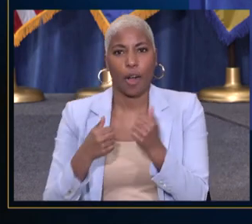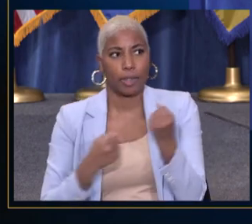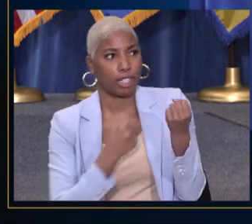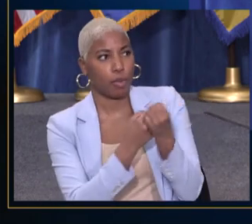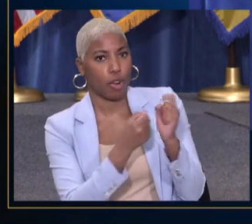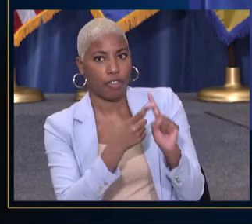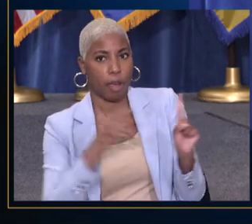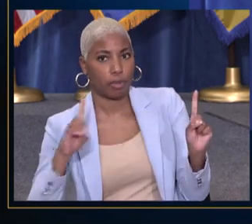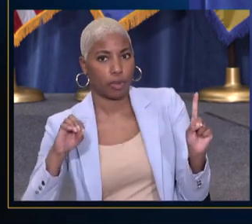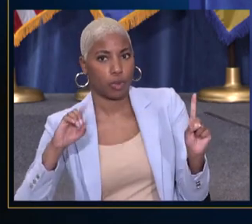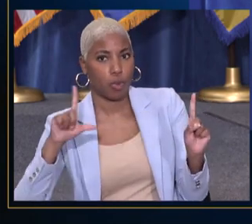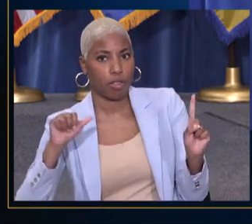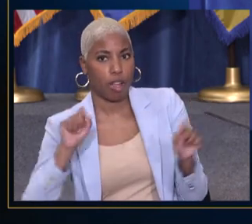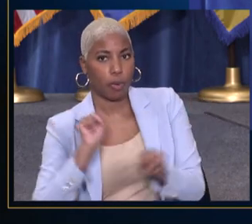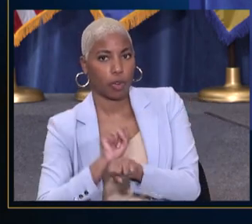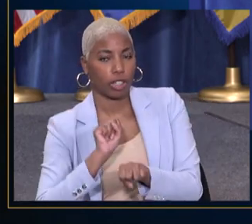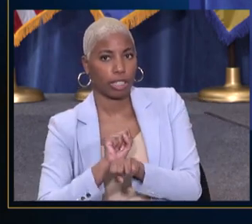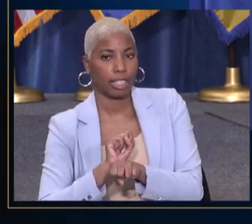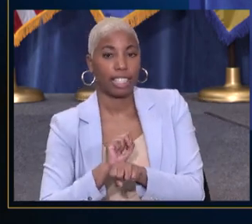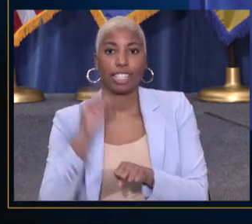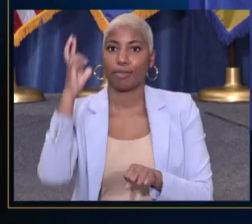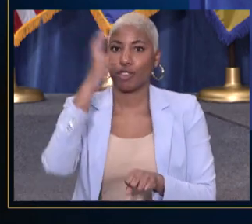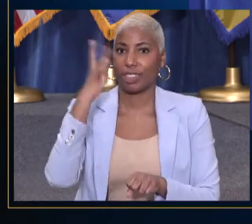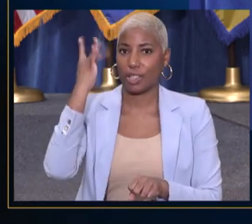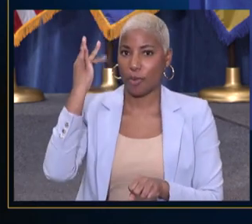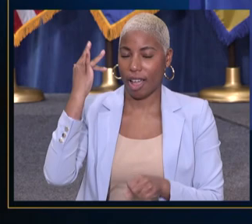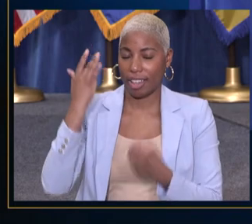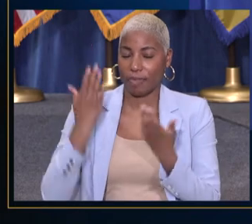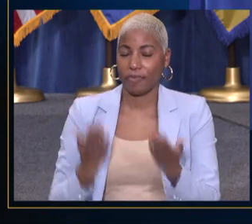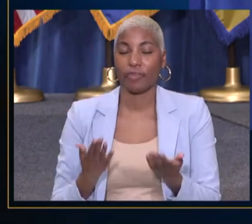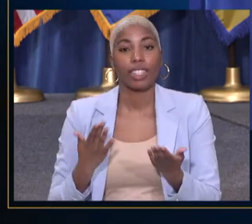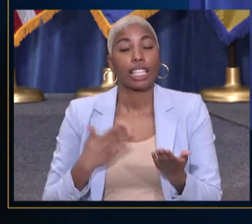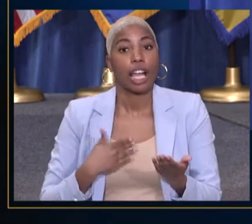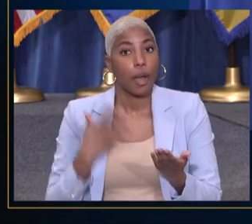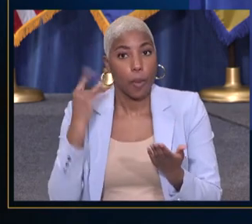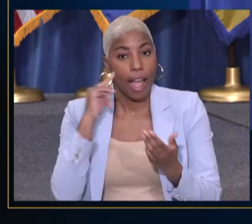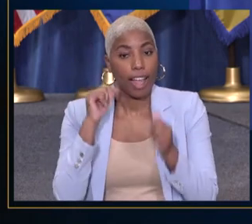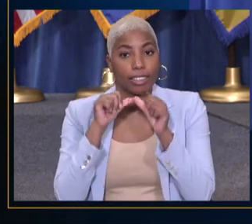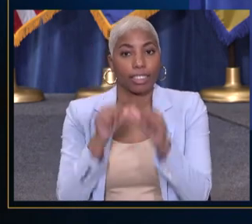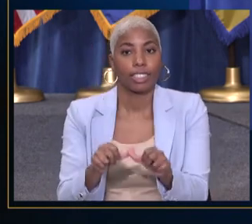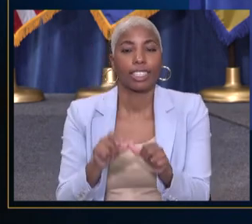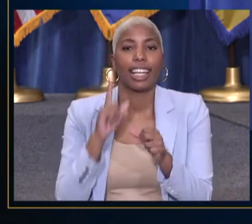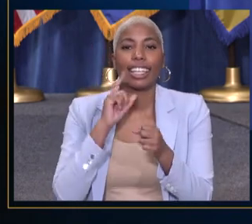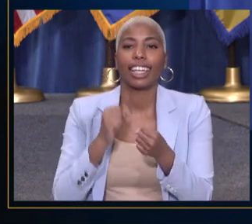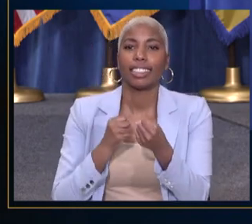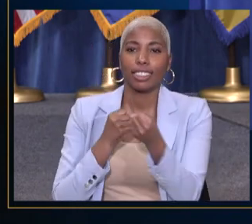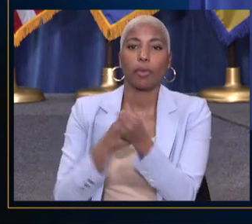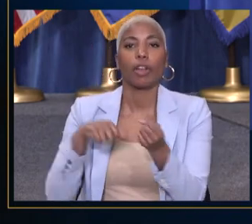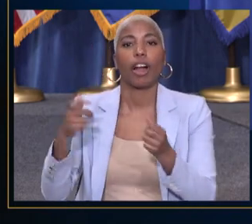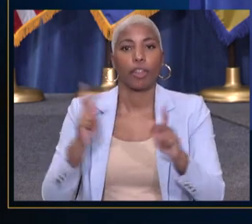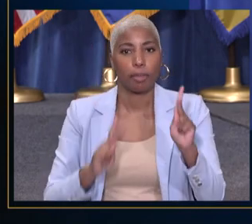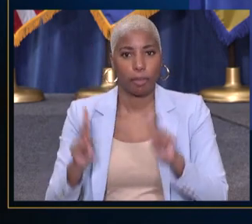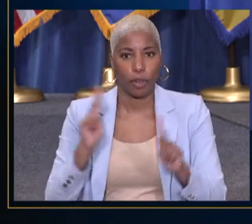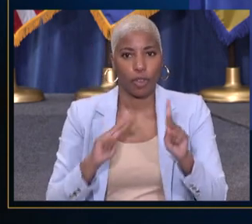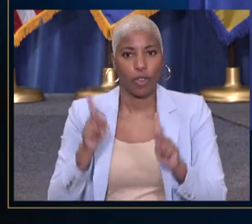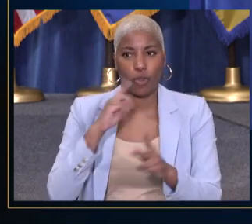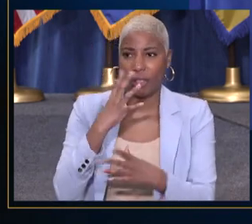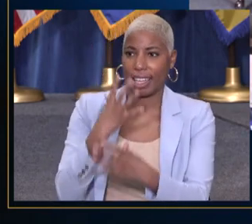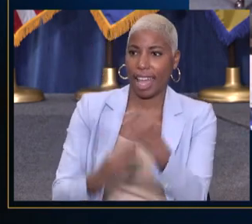that is my why. And what keeps me here is the opportunity to help others to bridge that gap into this space.